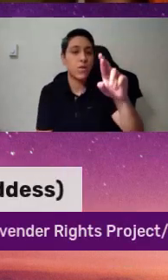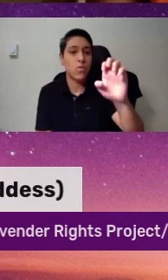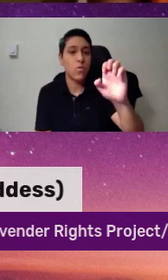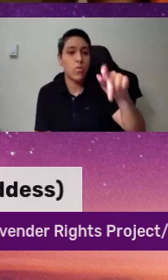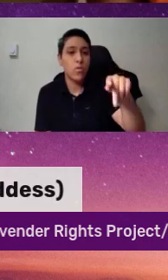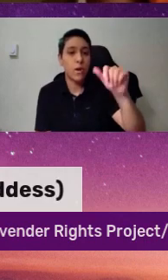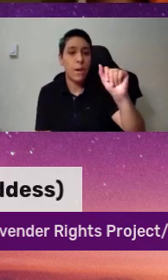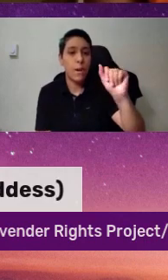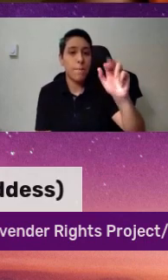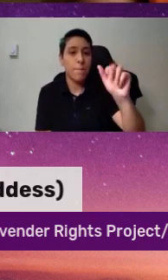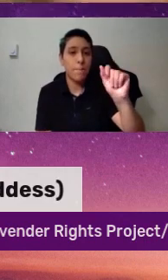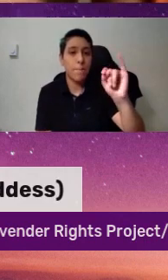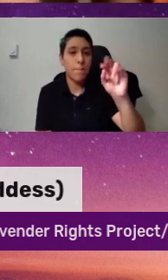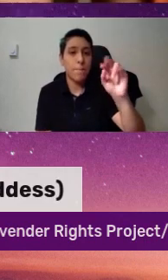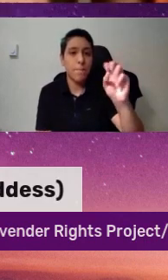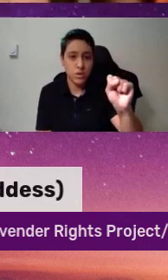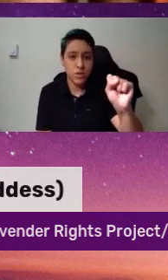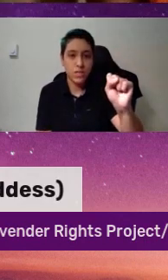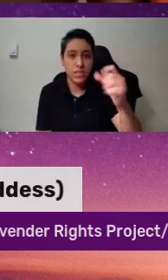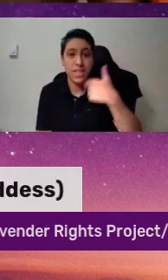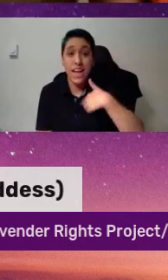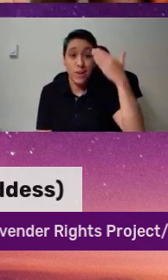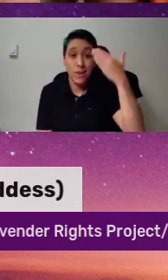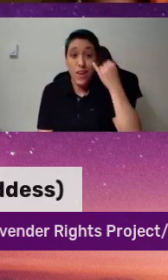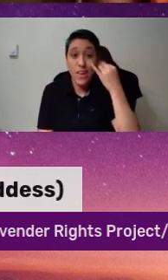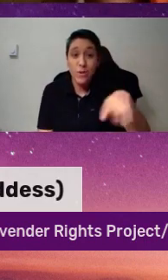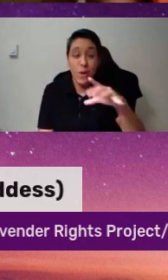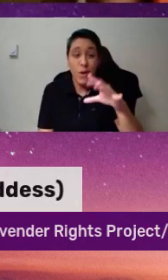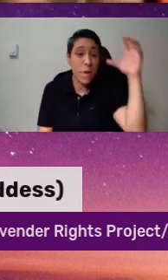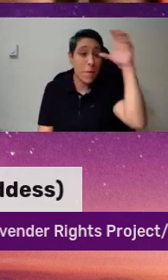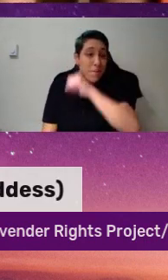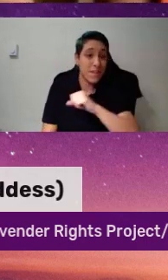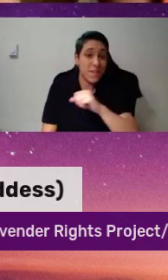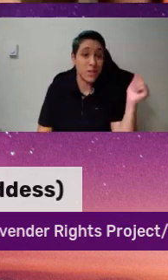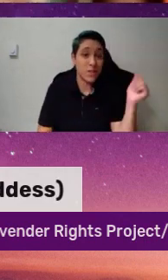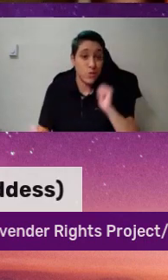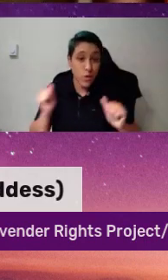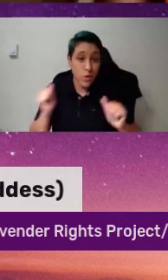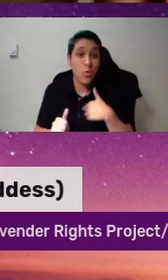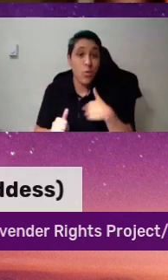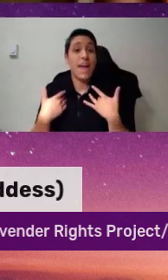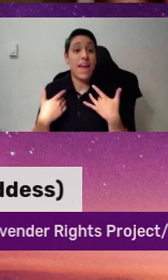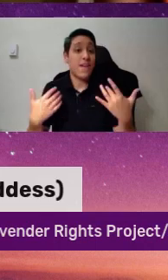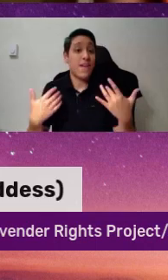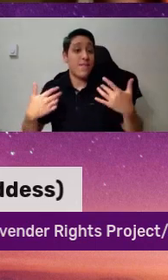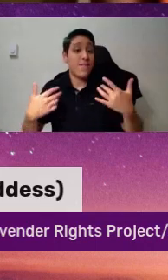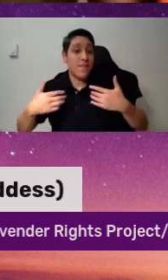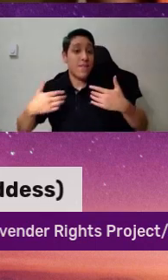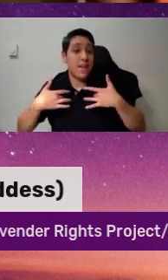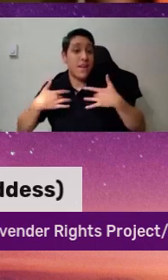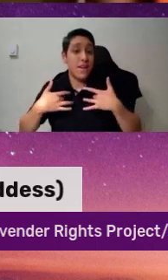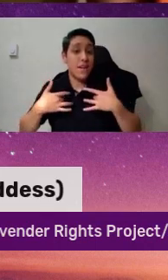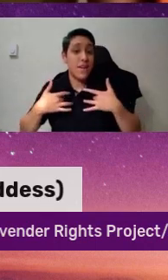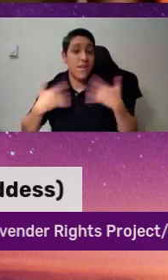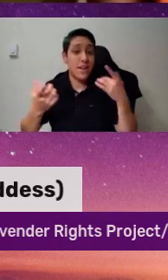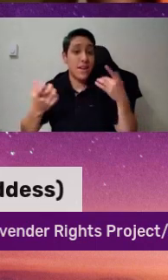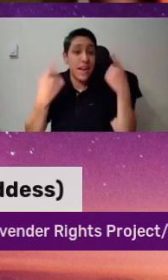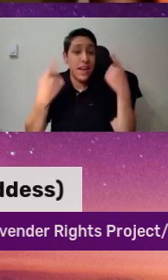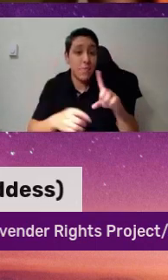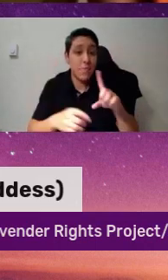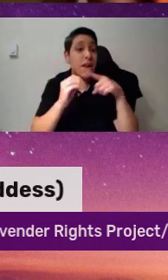reparations. I don't know if y'all missed the drama, but we had an event that had a little tussle over some reparations, and people were looking at us